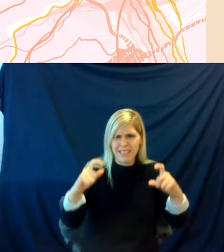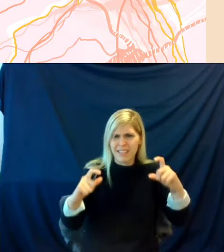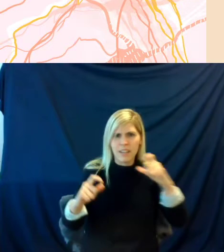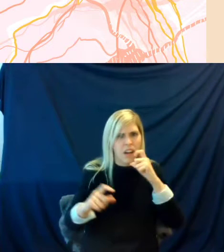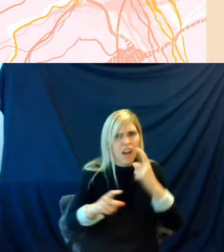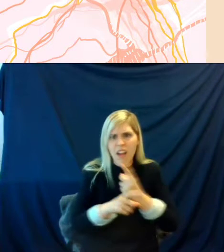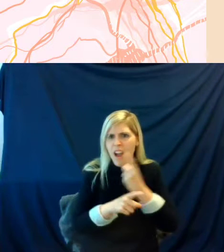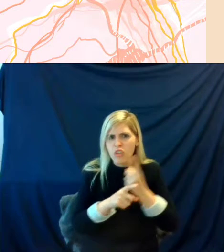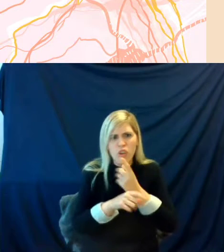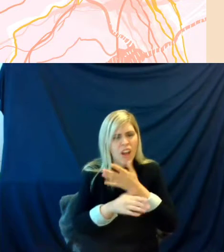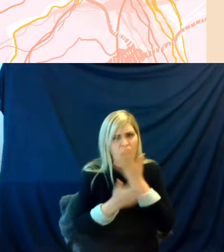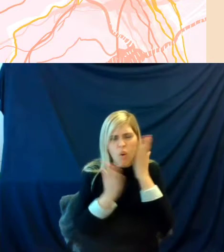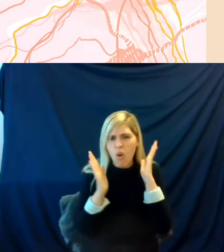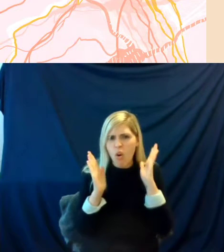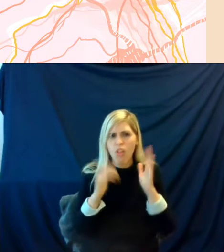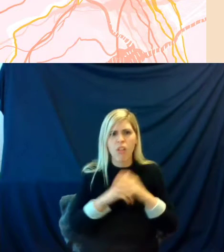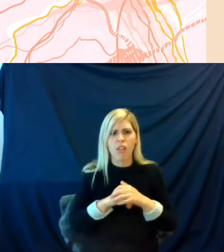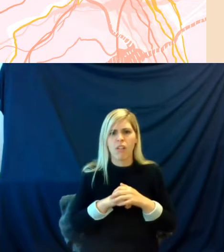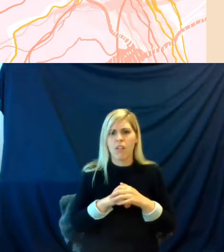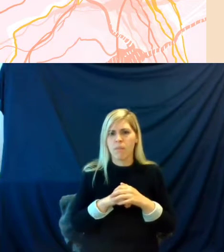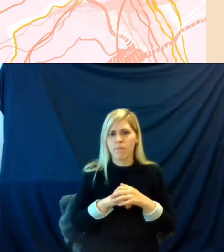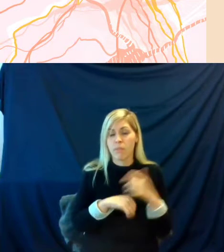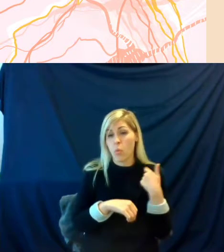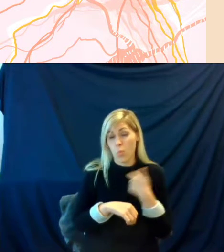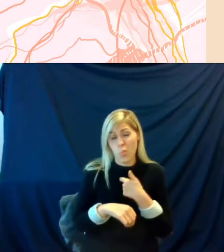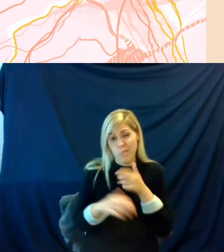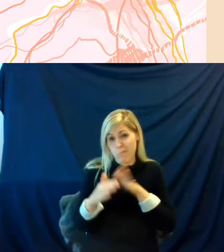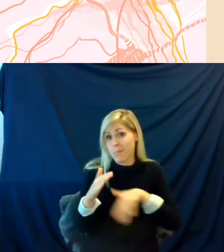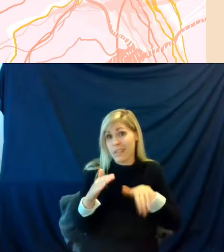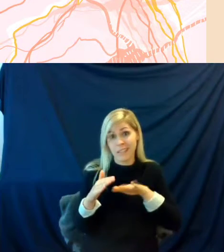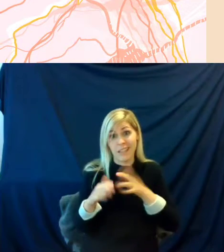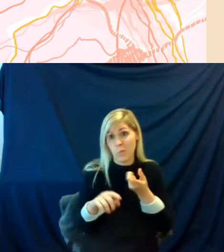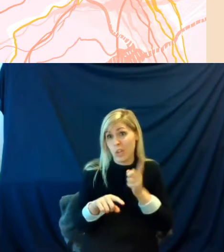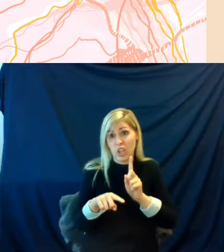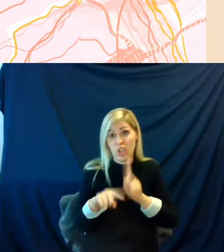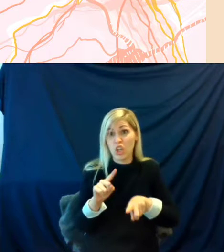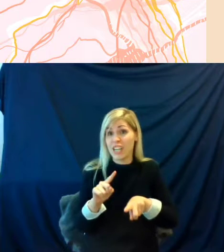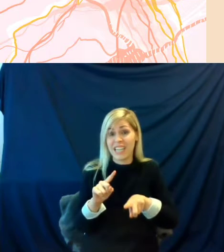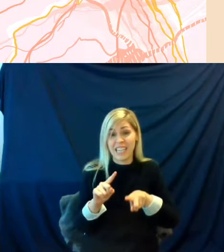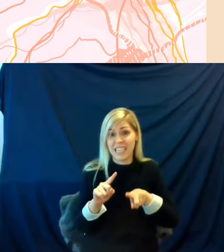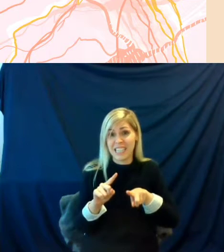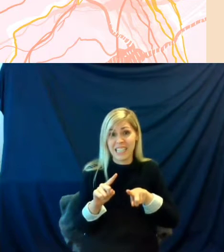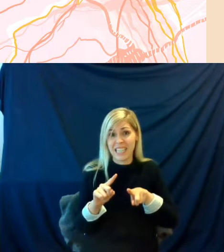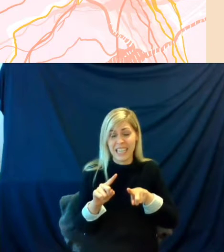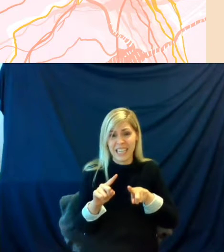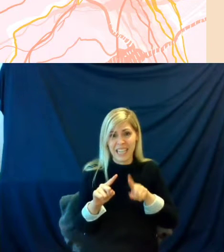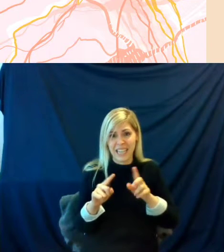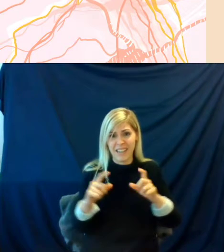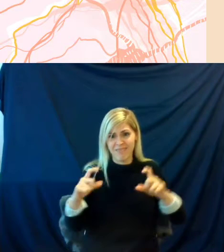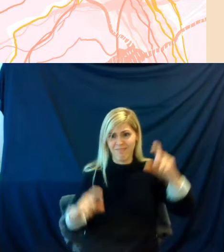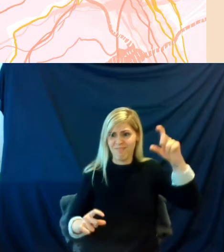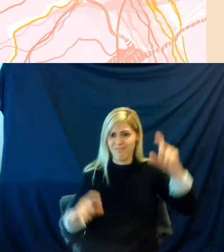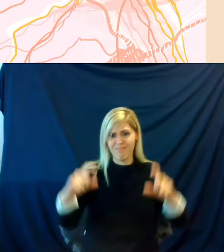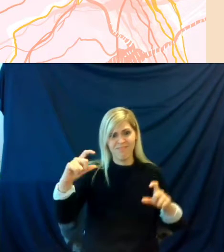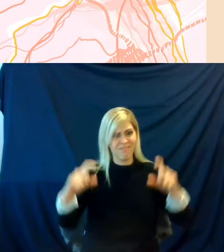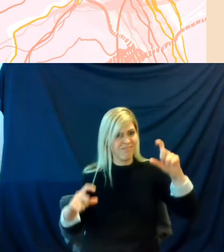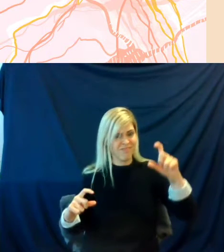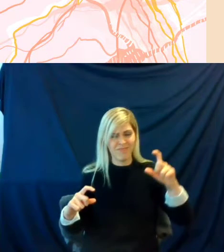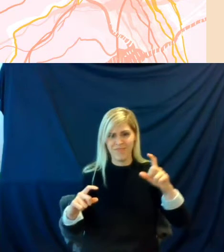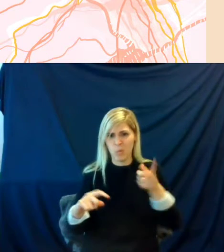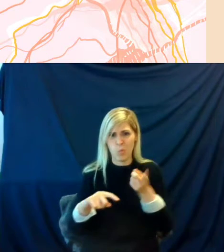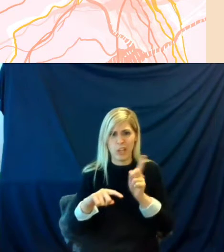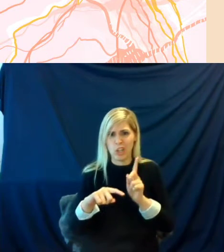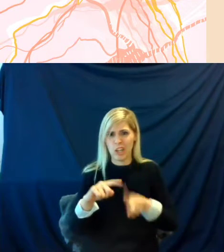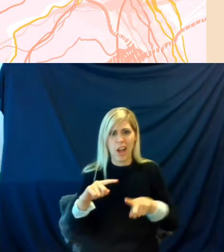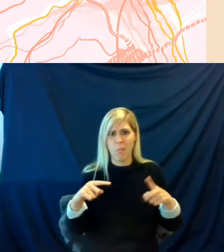wasn't accurate at all. It was we basically couldn't get to the ball. We could